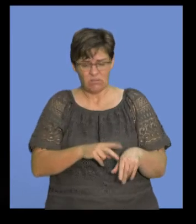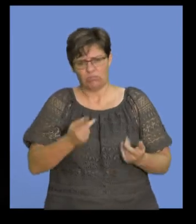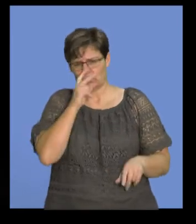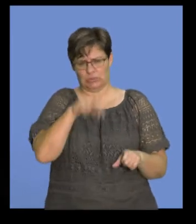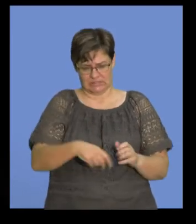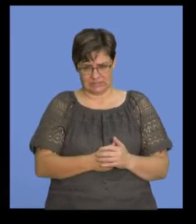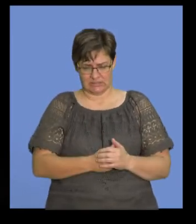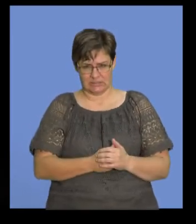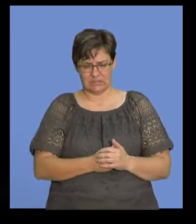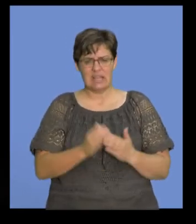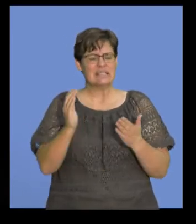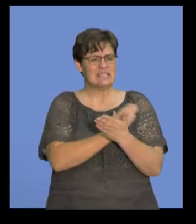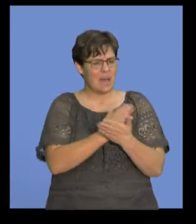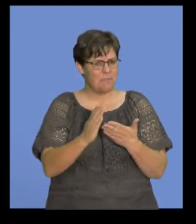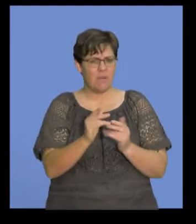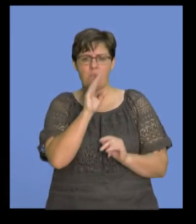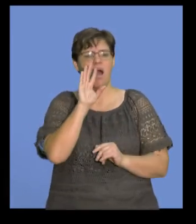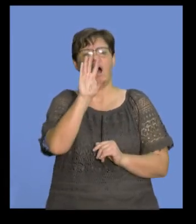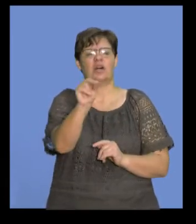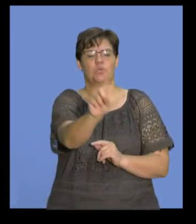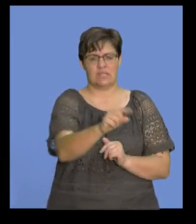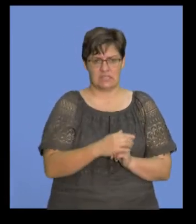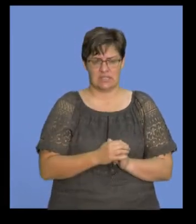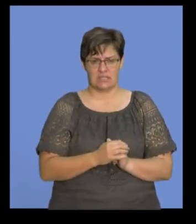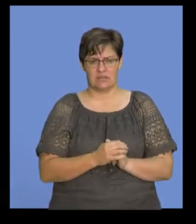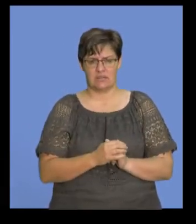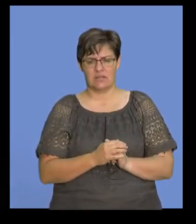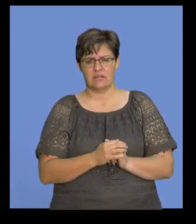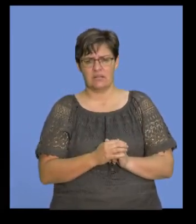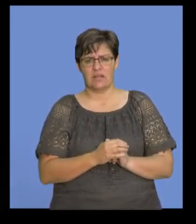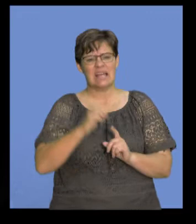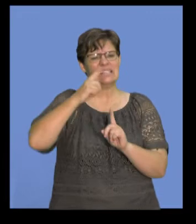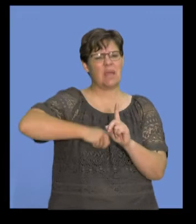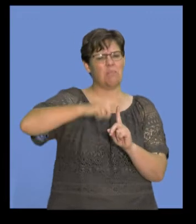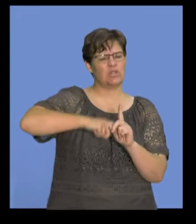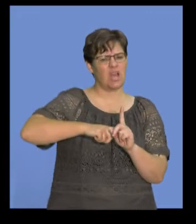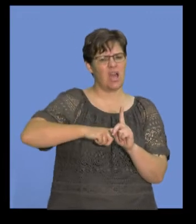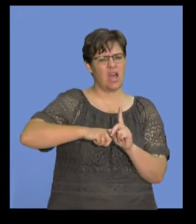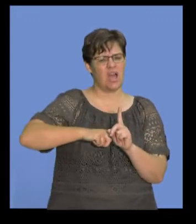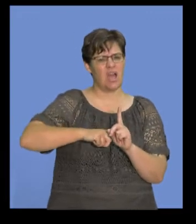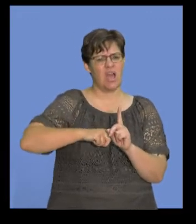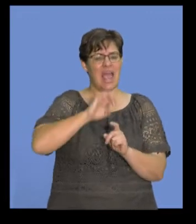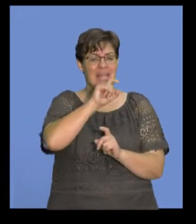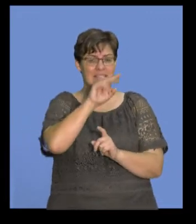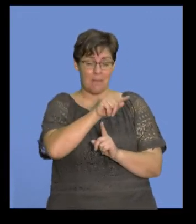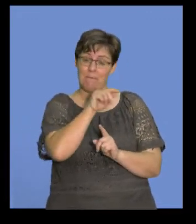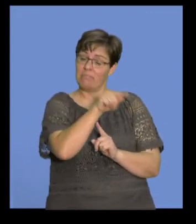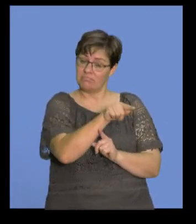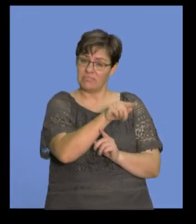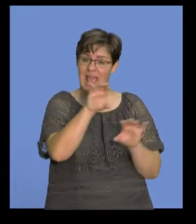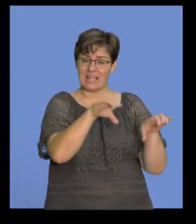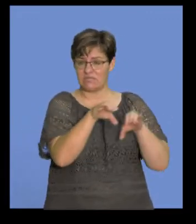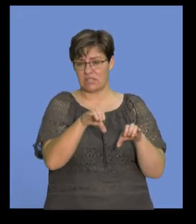that slide, so sometimes you'd be asked to determine at what temperature would the enzyme activity